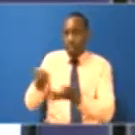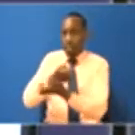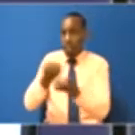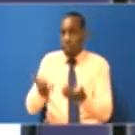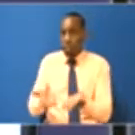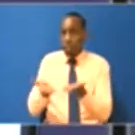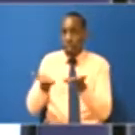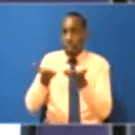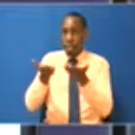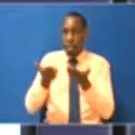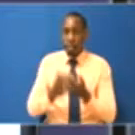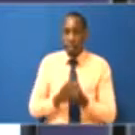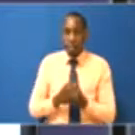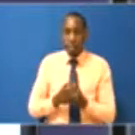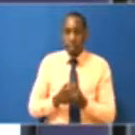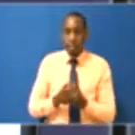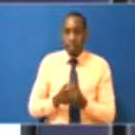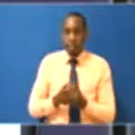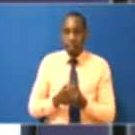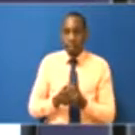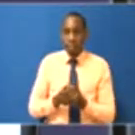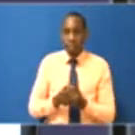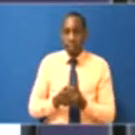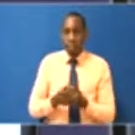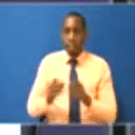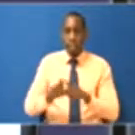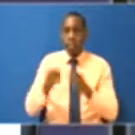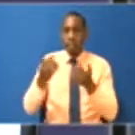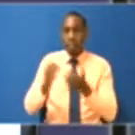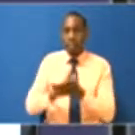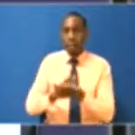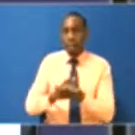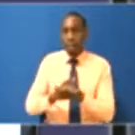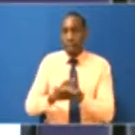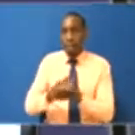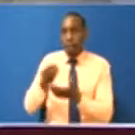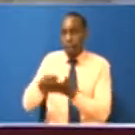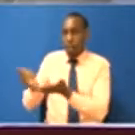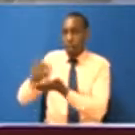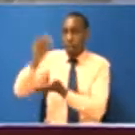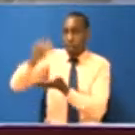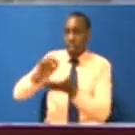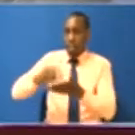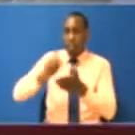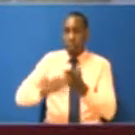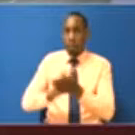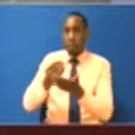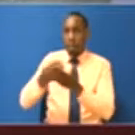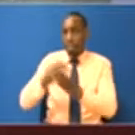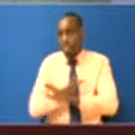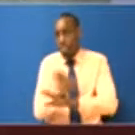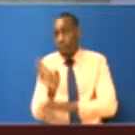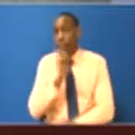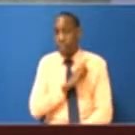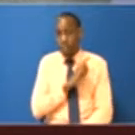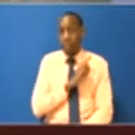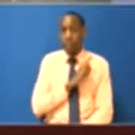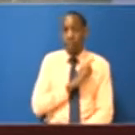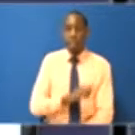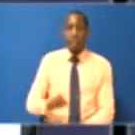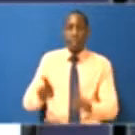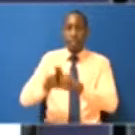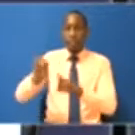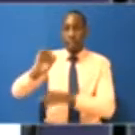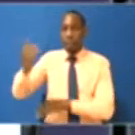improving it wasn't due to low economic performance why are the revenues it means that money is being pocketed and the